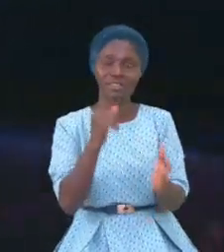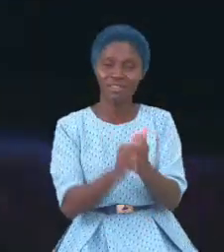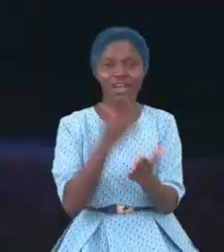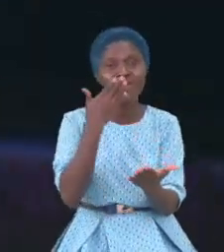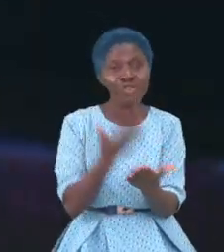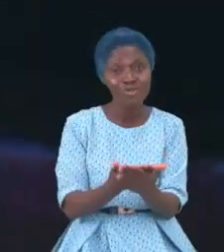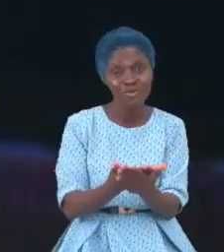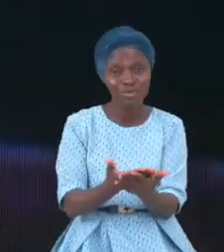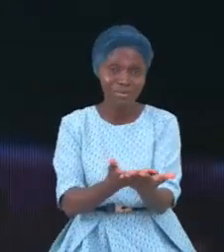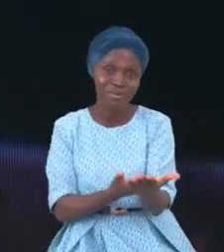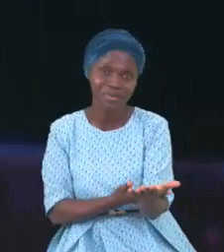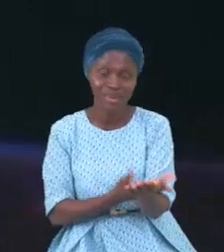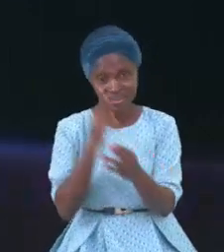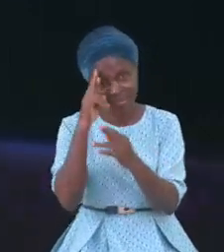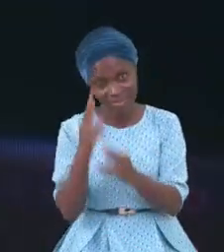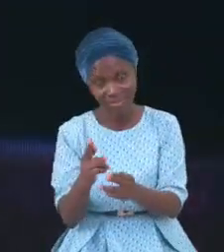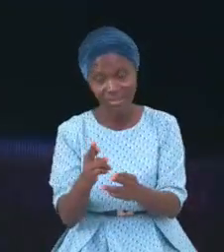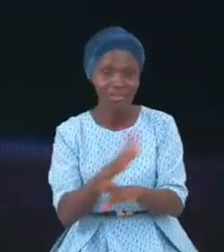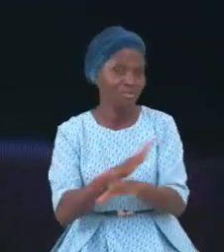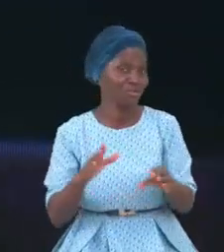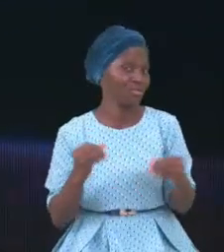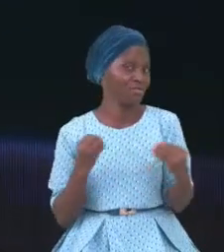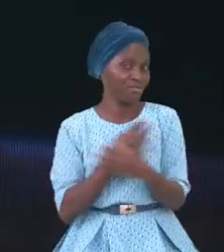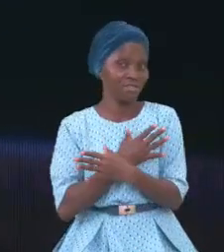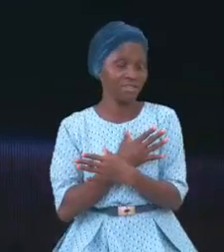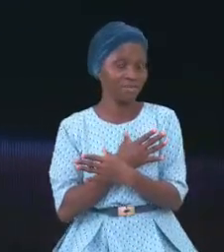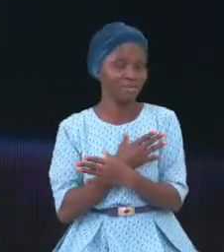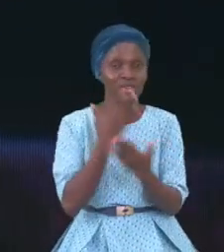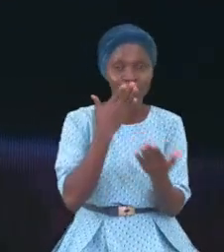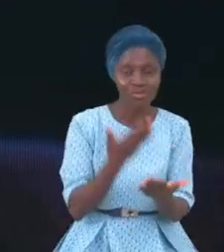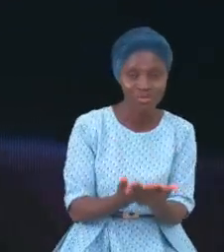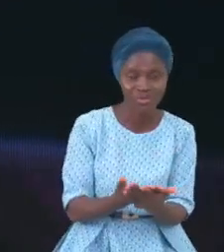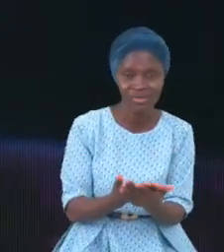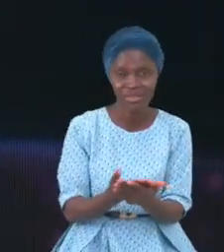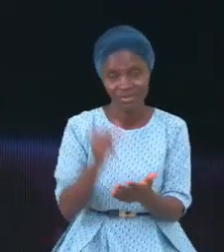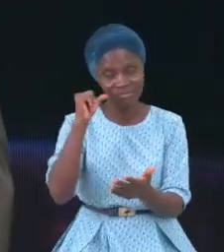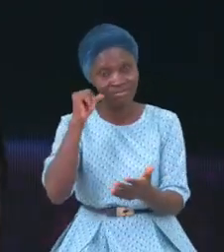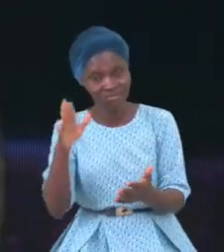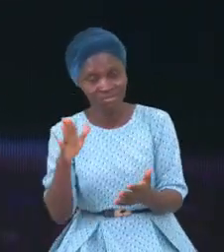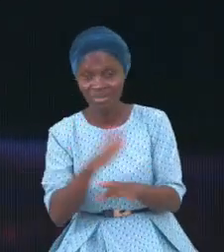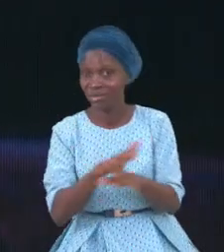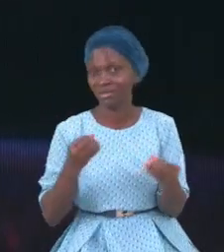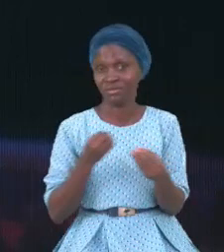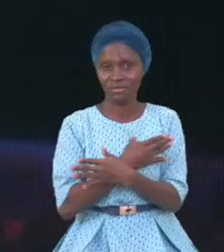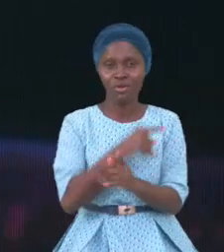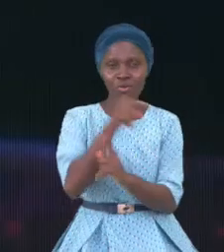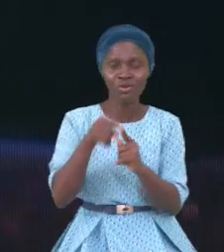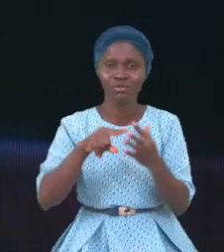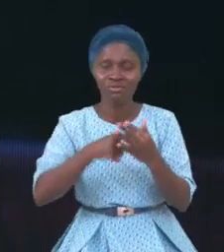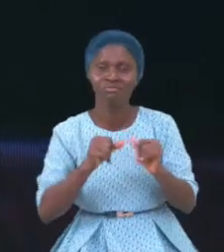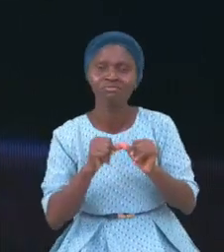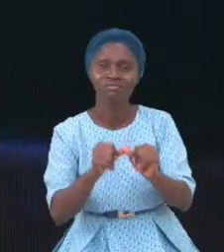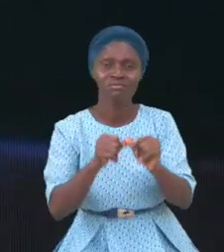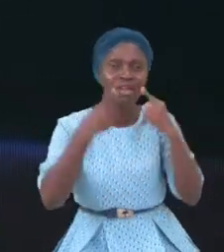Good morning, madam, fear not. And when you spread that all about, fear not, fear not, fear not, there'll be no fear in your